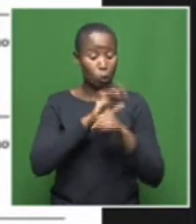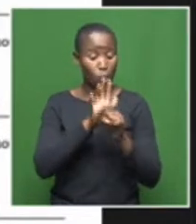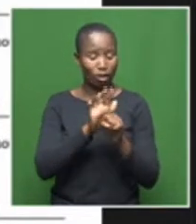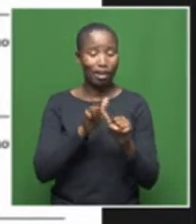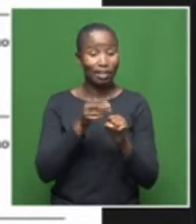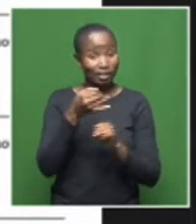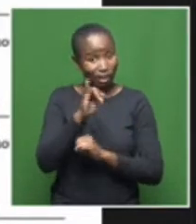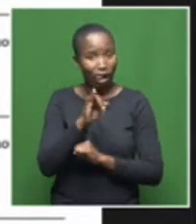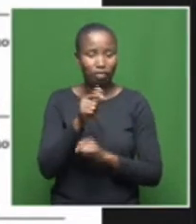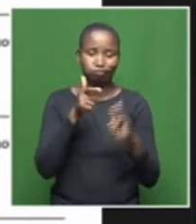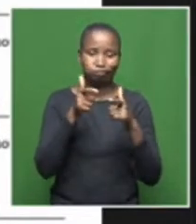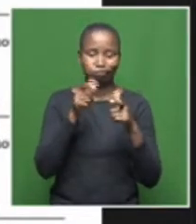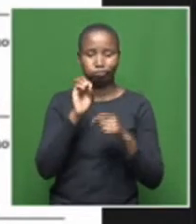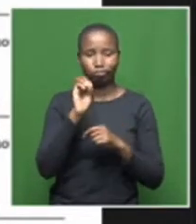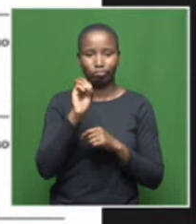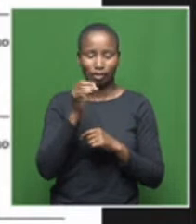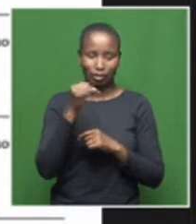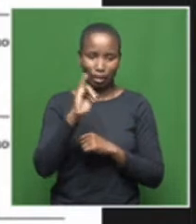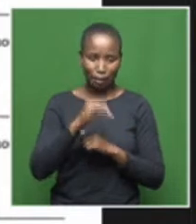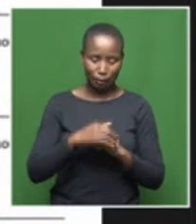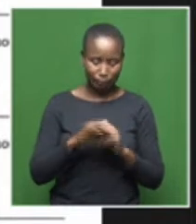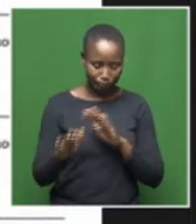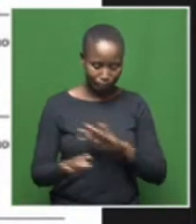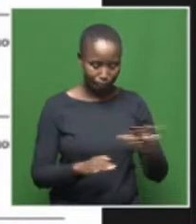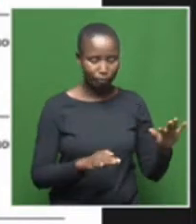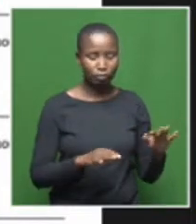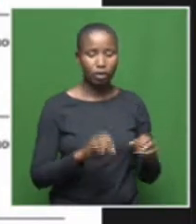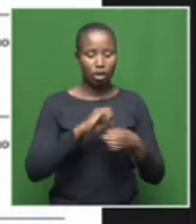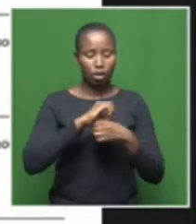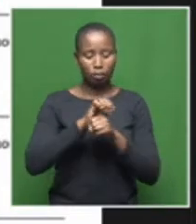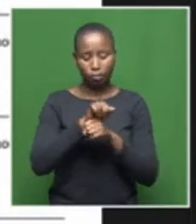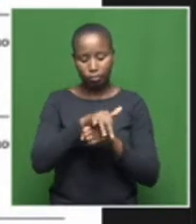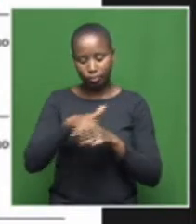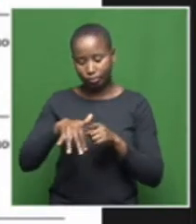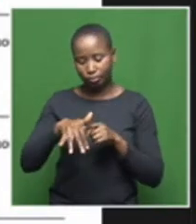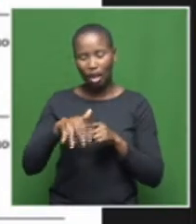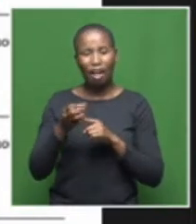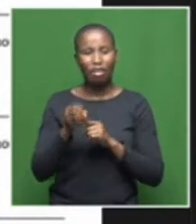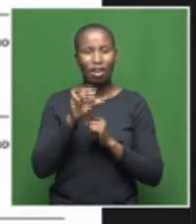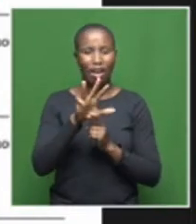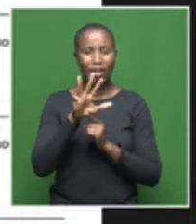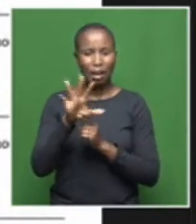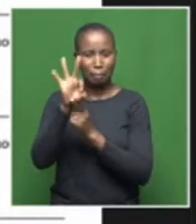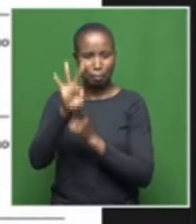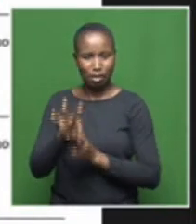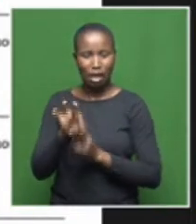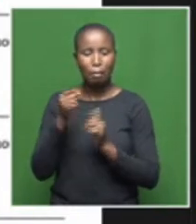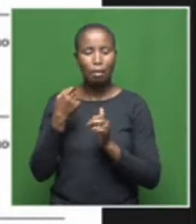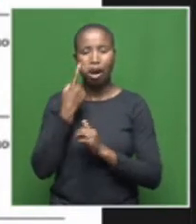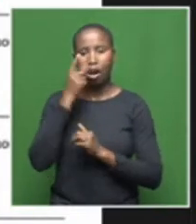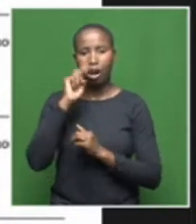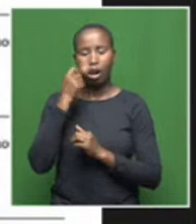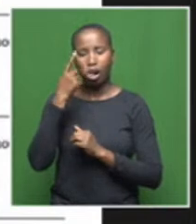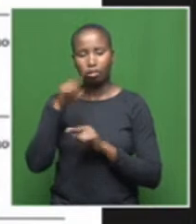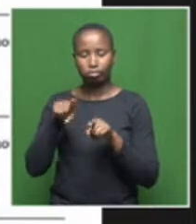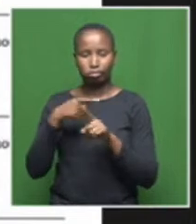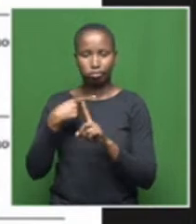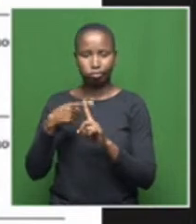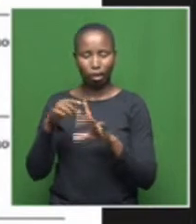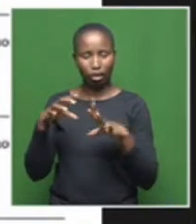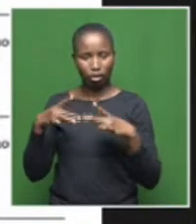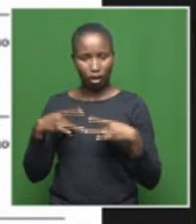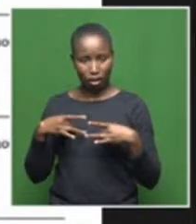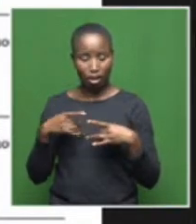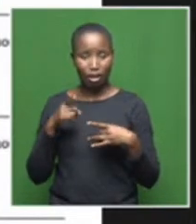The Omicron variant remained dominant, with 99.5% of the tested specimen which have been